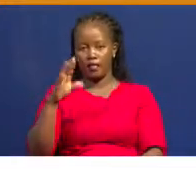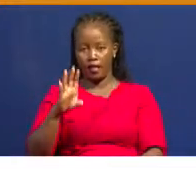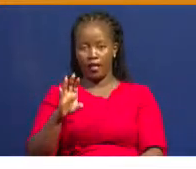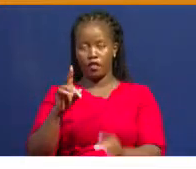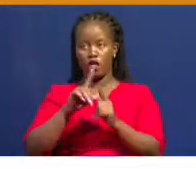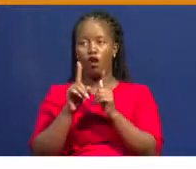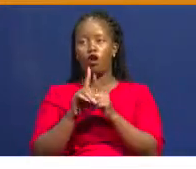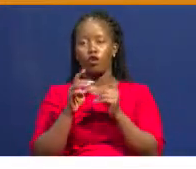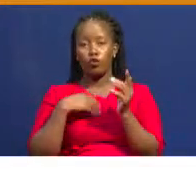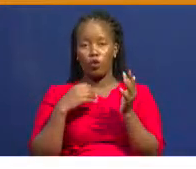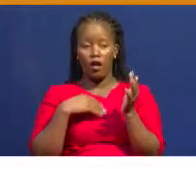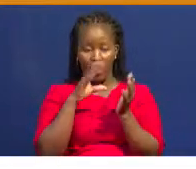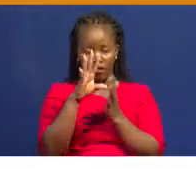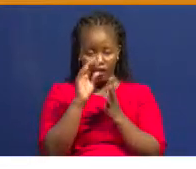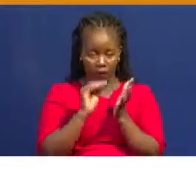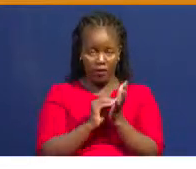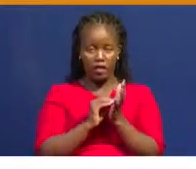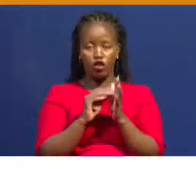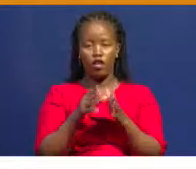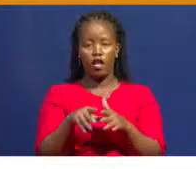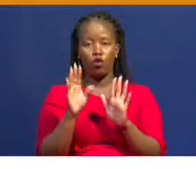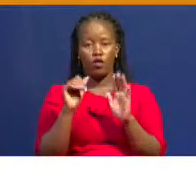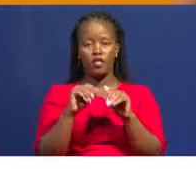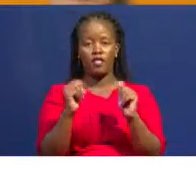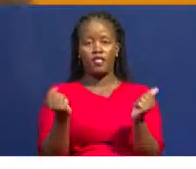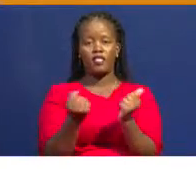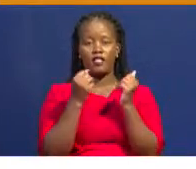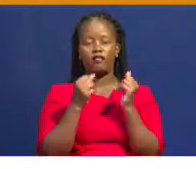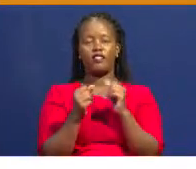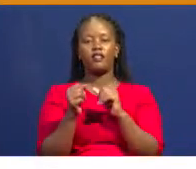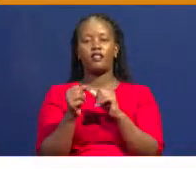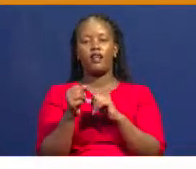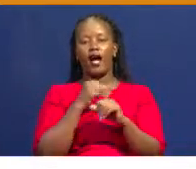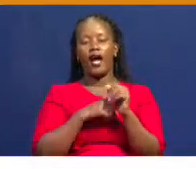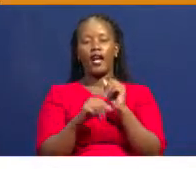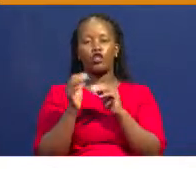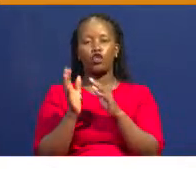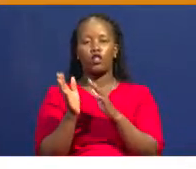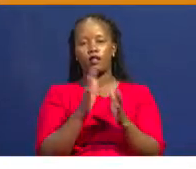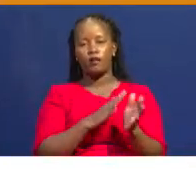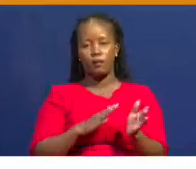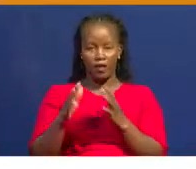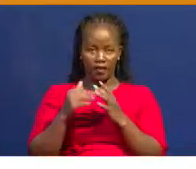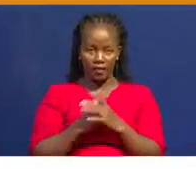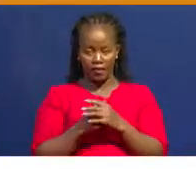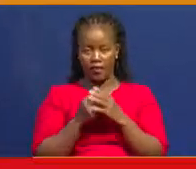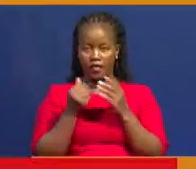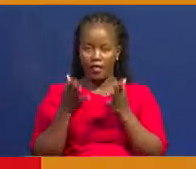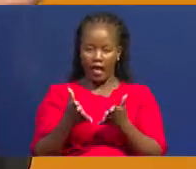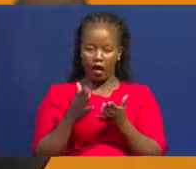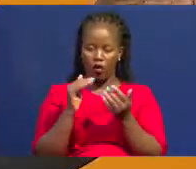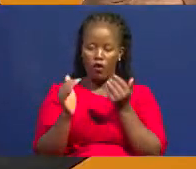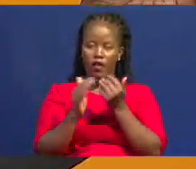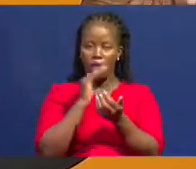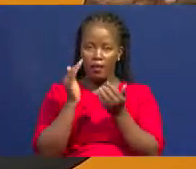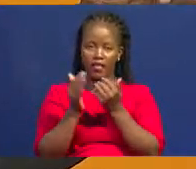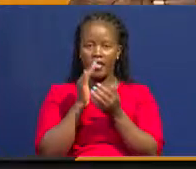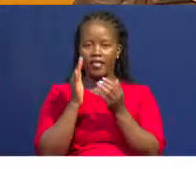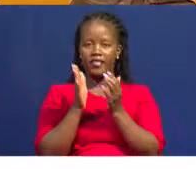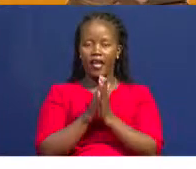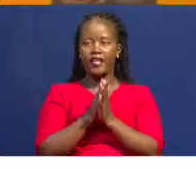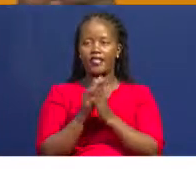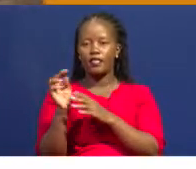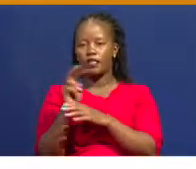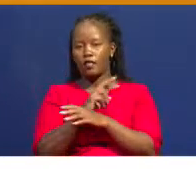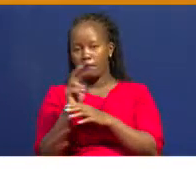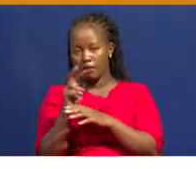also even in the Road Safety Action Plan. You talk of inspection and maintenance. He made a very profound